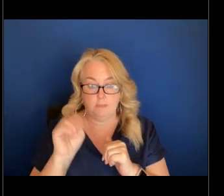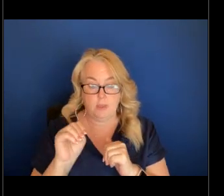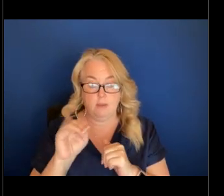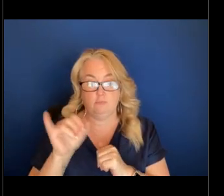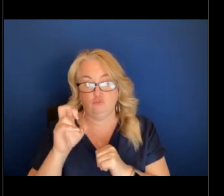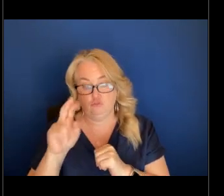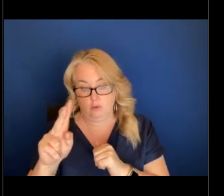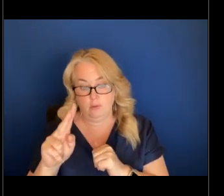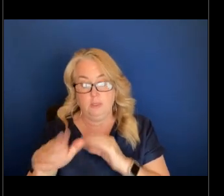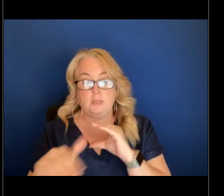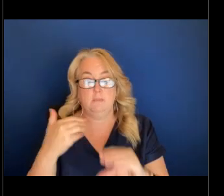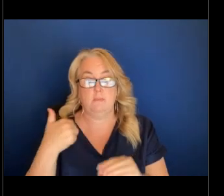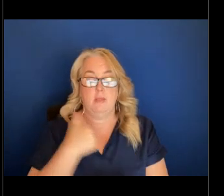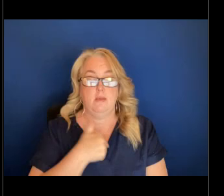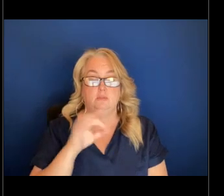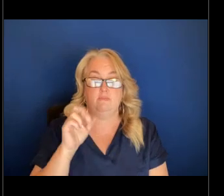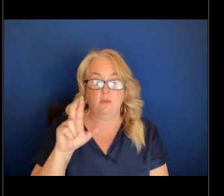fairhousingfirst@hud.gov.